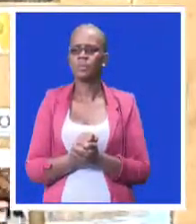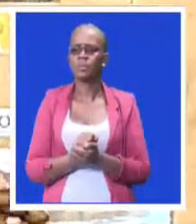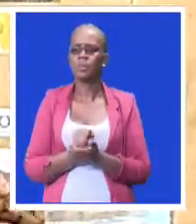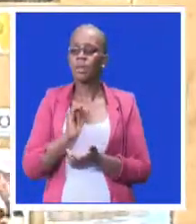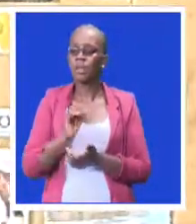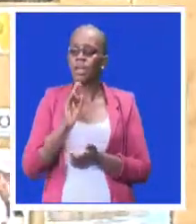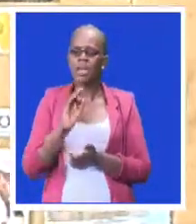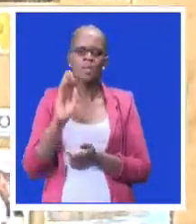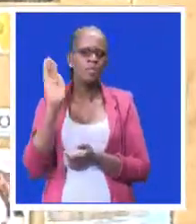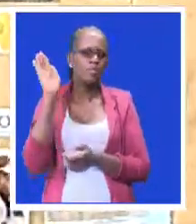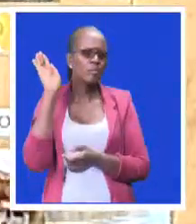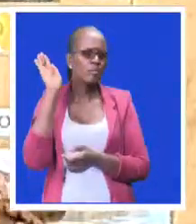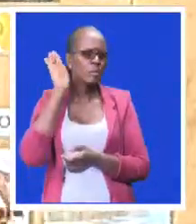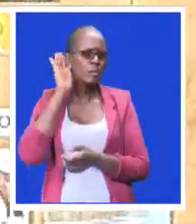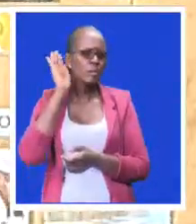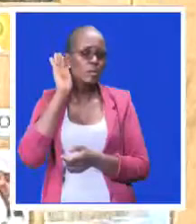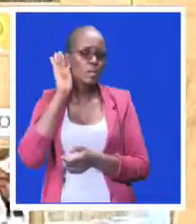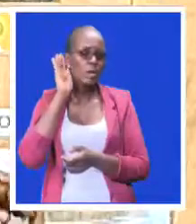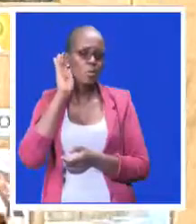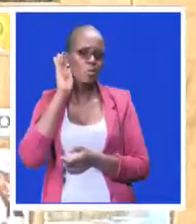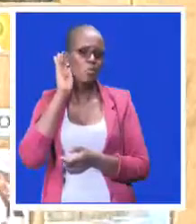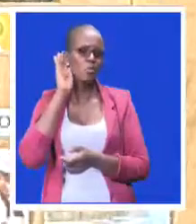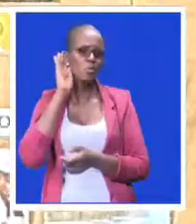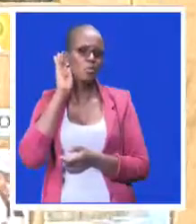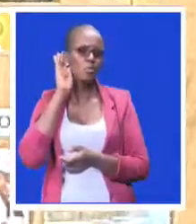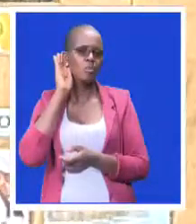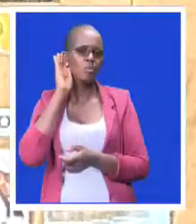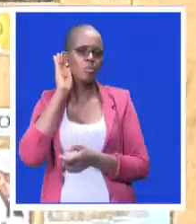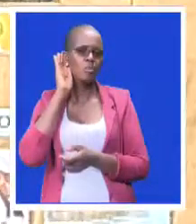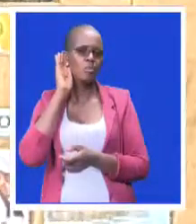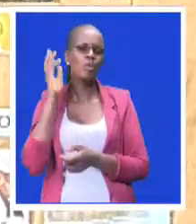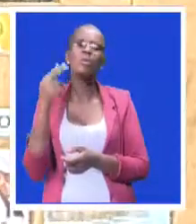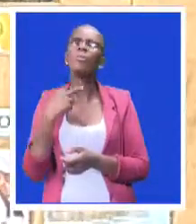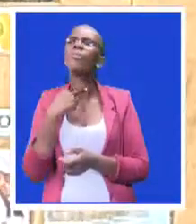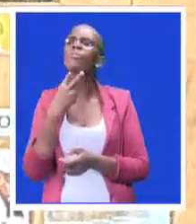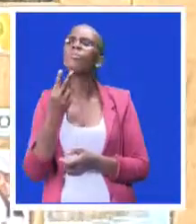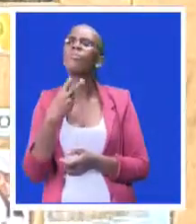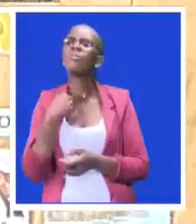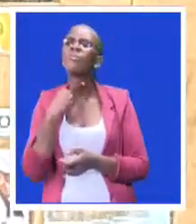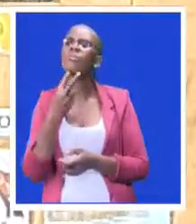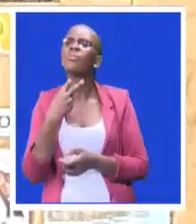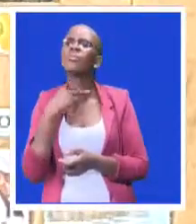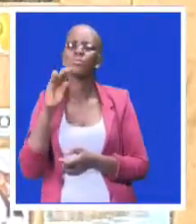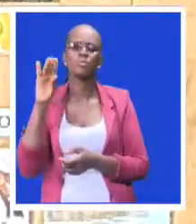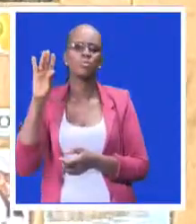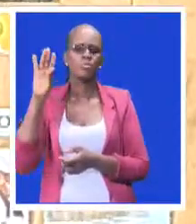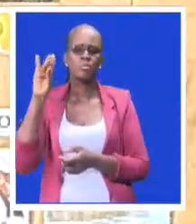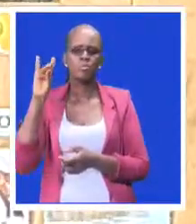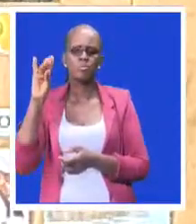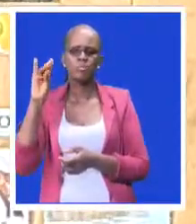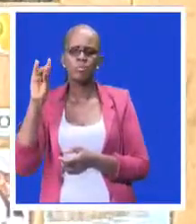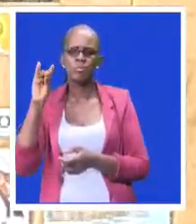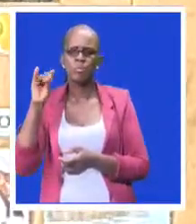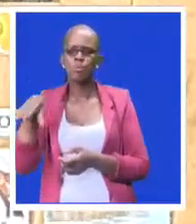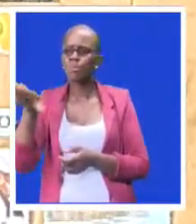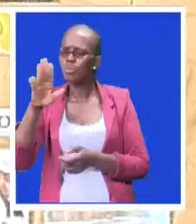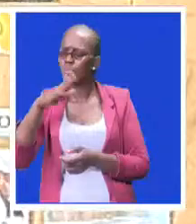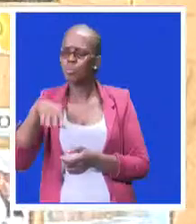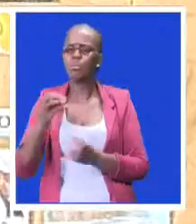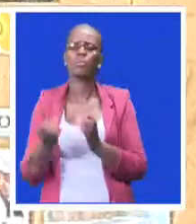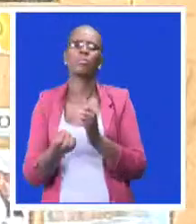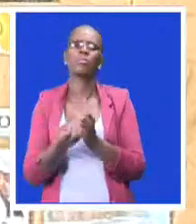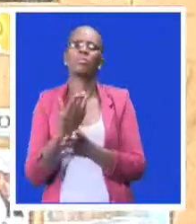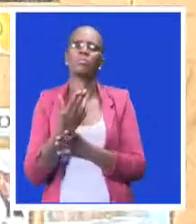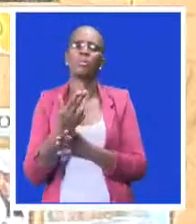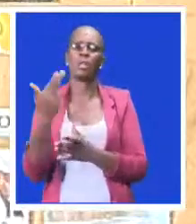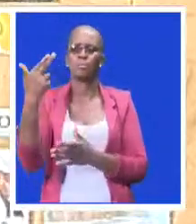to the sounds or the names of these animals here, they all begin with the letter